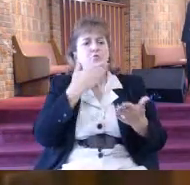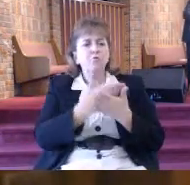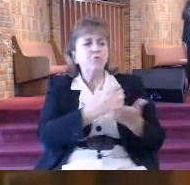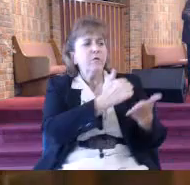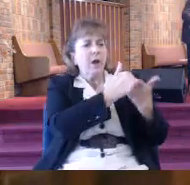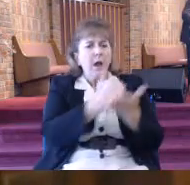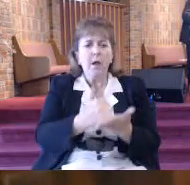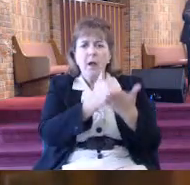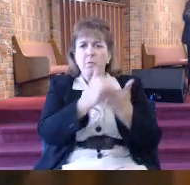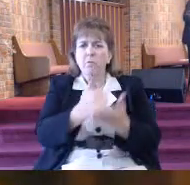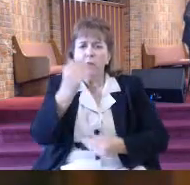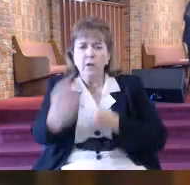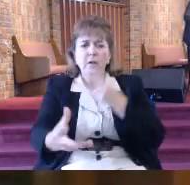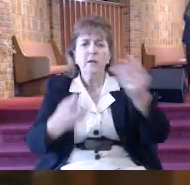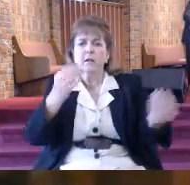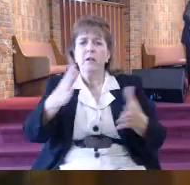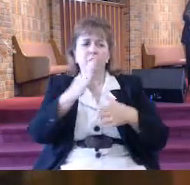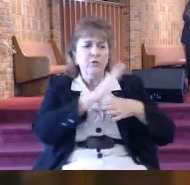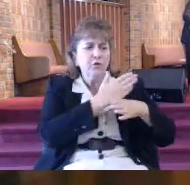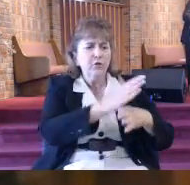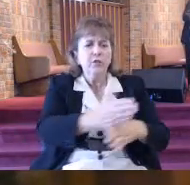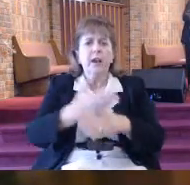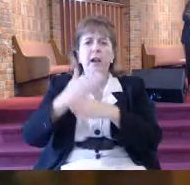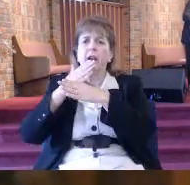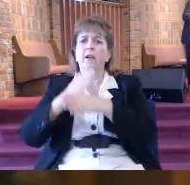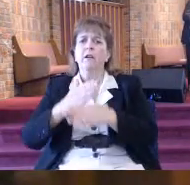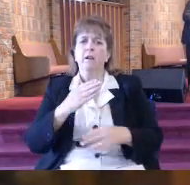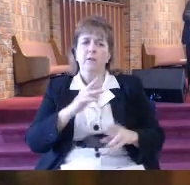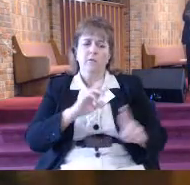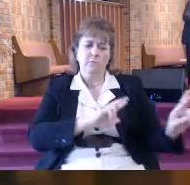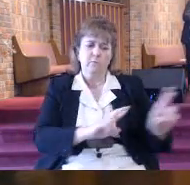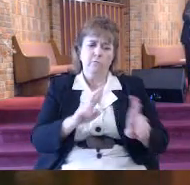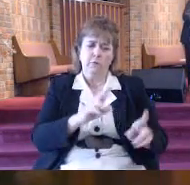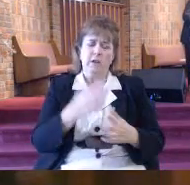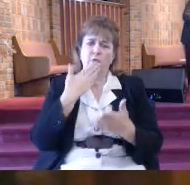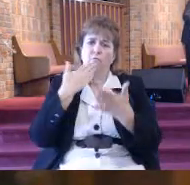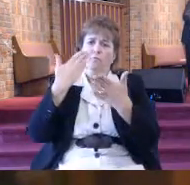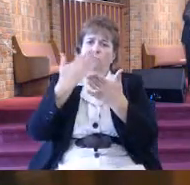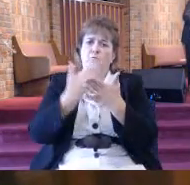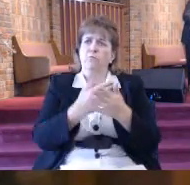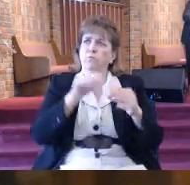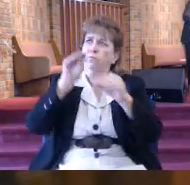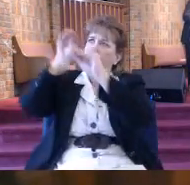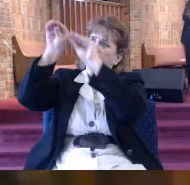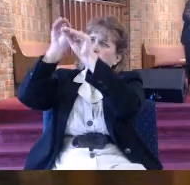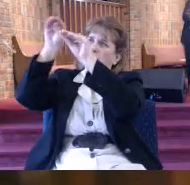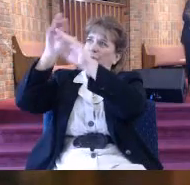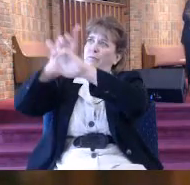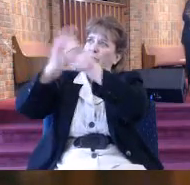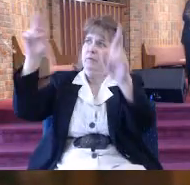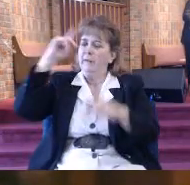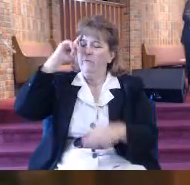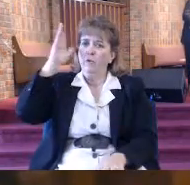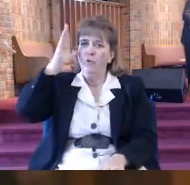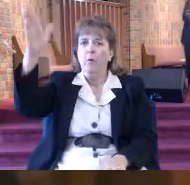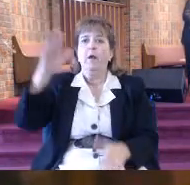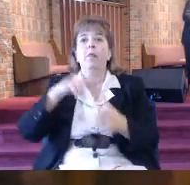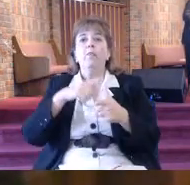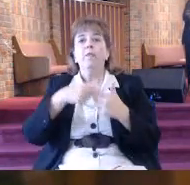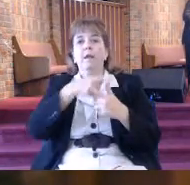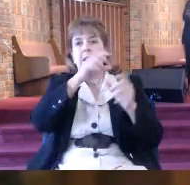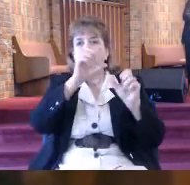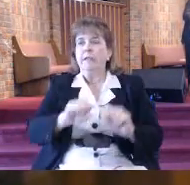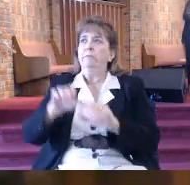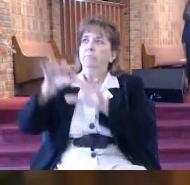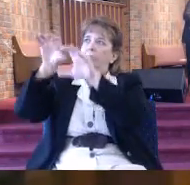to share, storing up for themselves a good foundation for the time to come, that they may lay hold on eternal